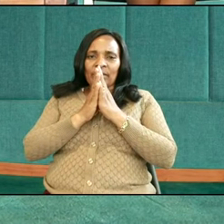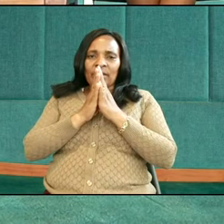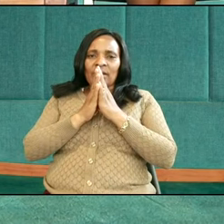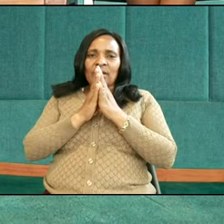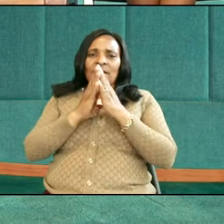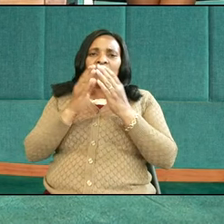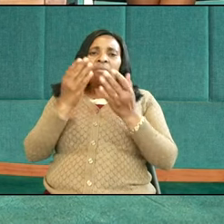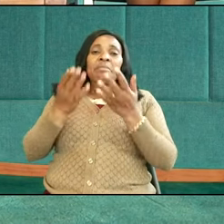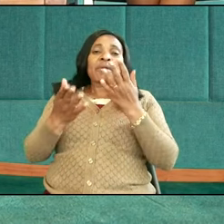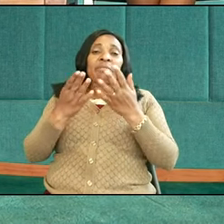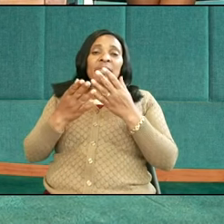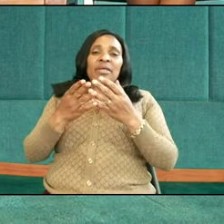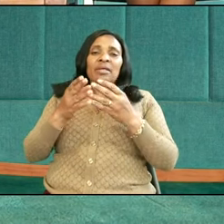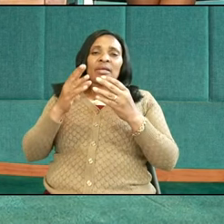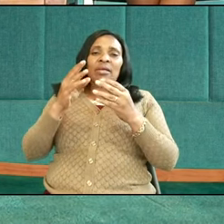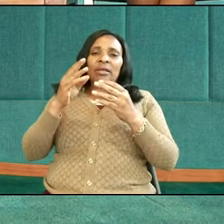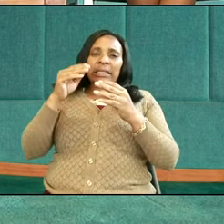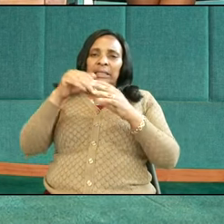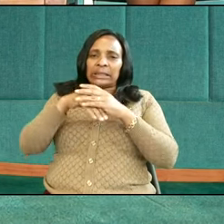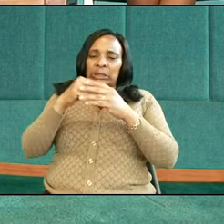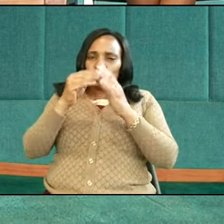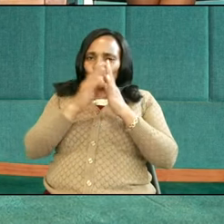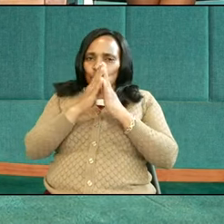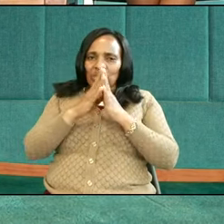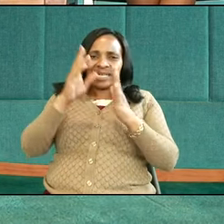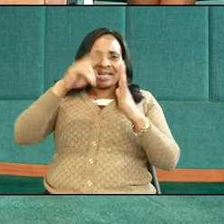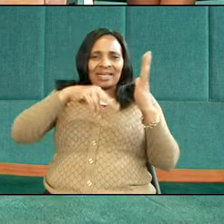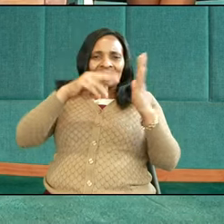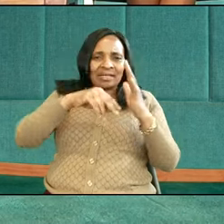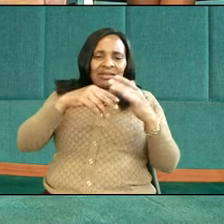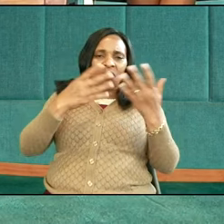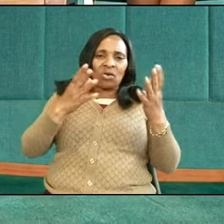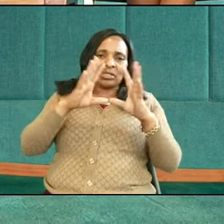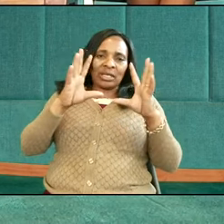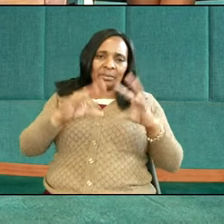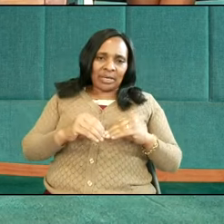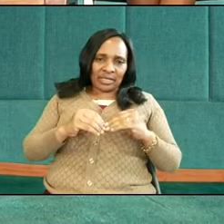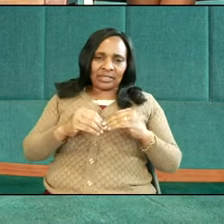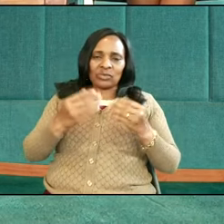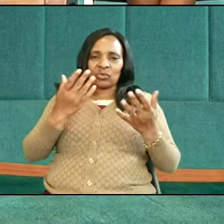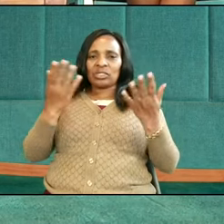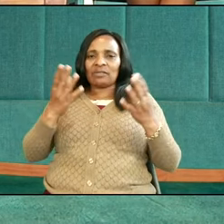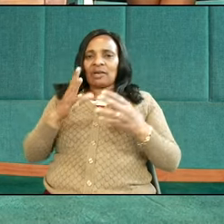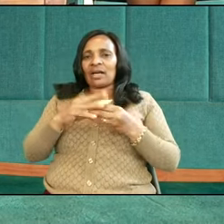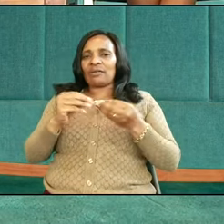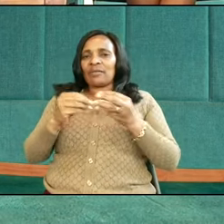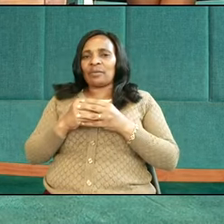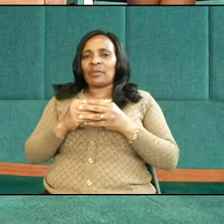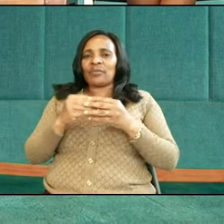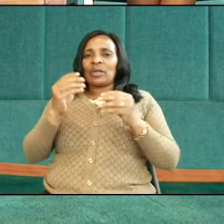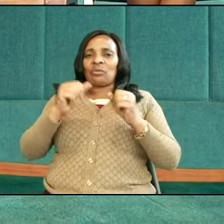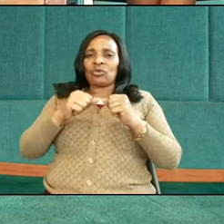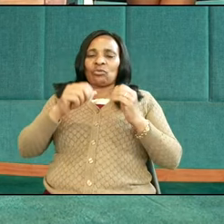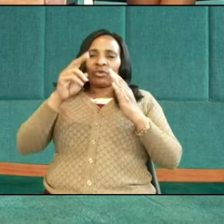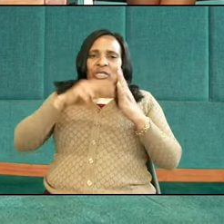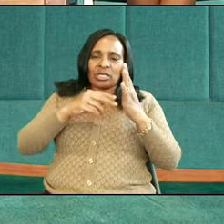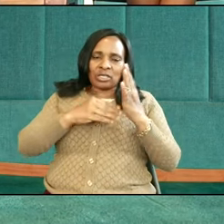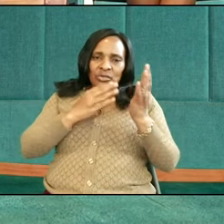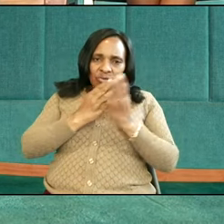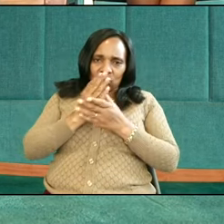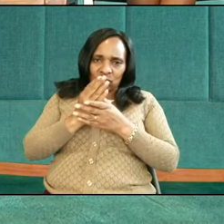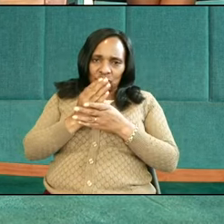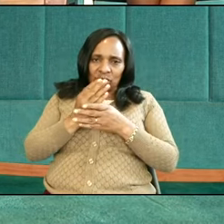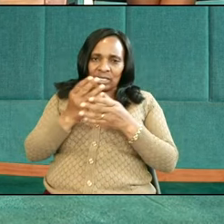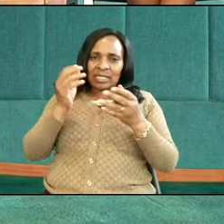Avin, maybe perhaps you can tell us this into the story. You can read it, or maybe you can summarize it, whichever you're comfortable with. I'll just read it through. Yeah.